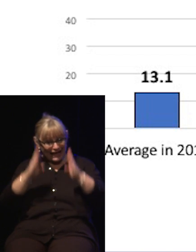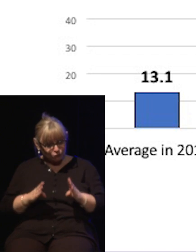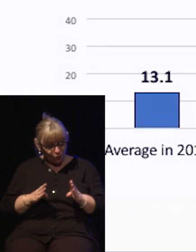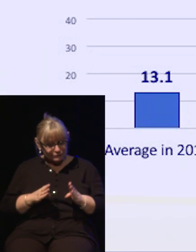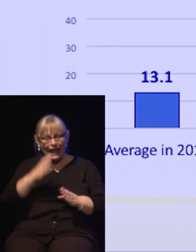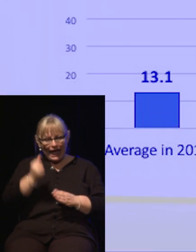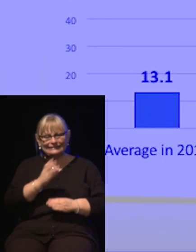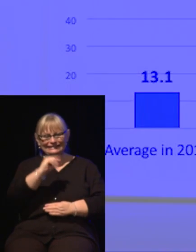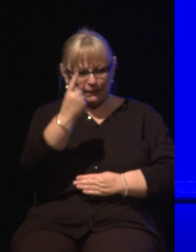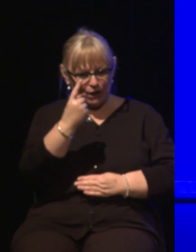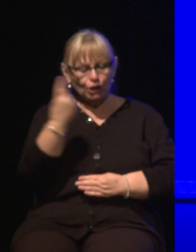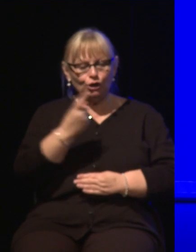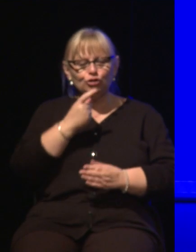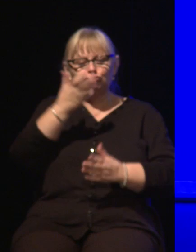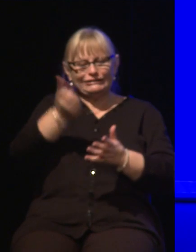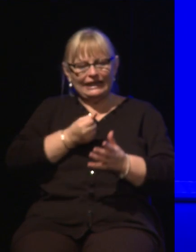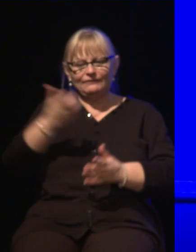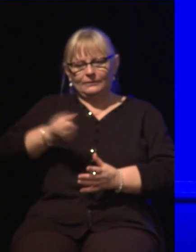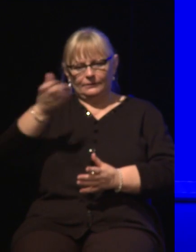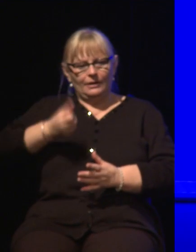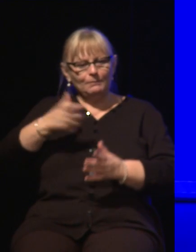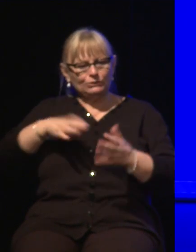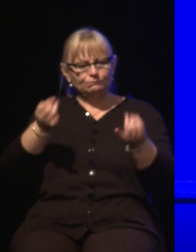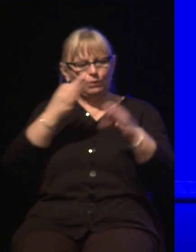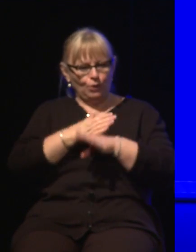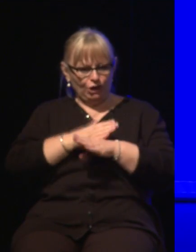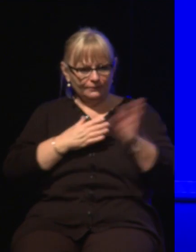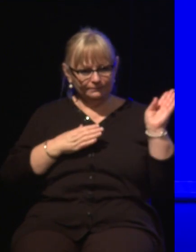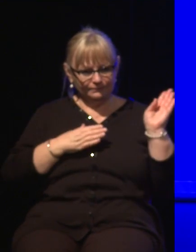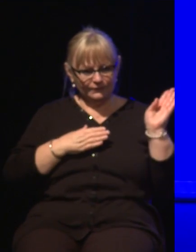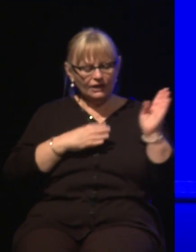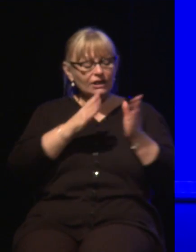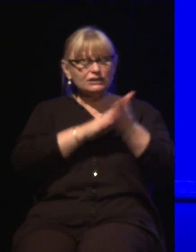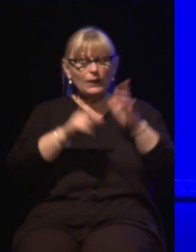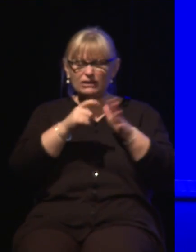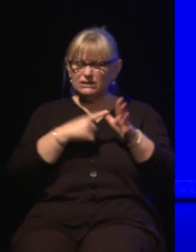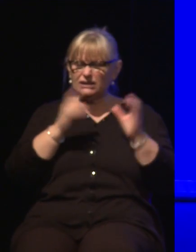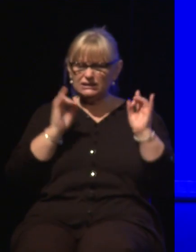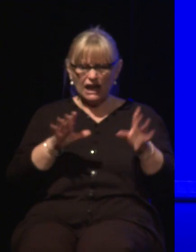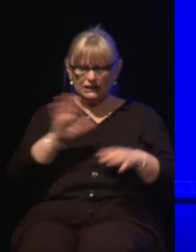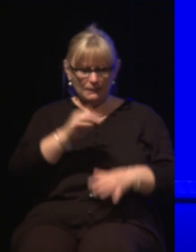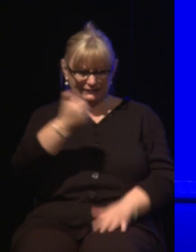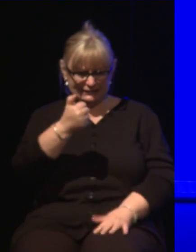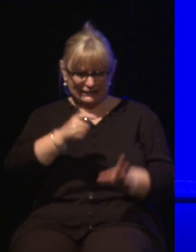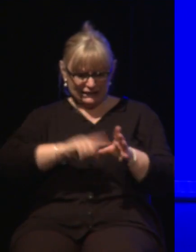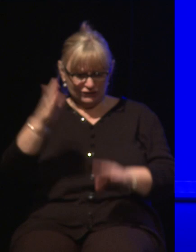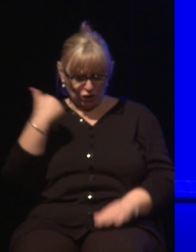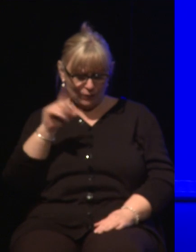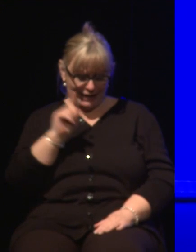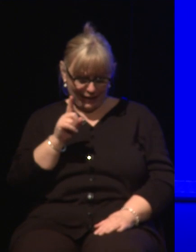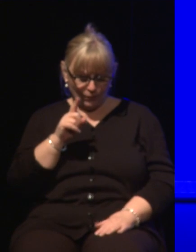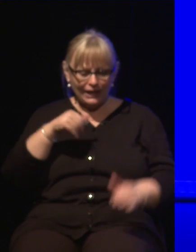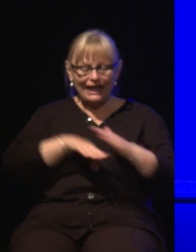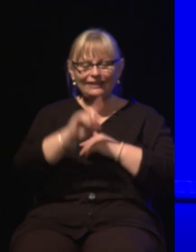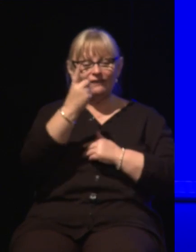contain somebody who were receiving a social security payment. Now, HILDA, as I said, has been going for about 16 years. In the first 9